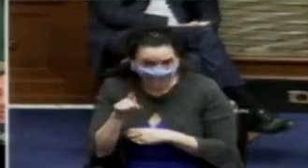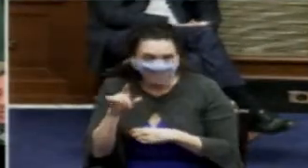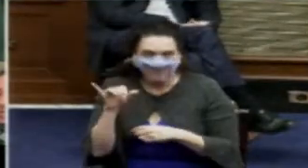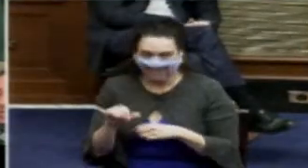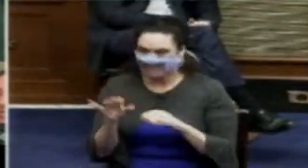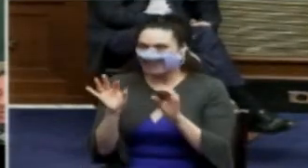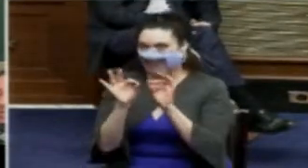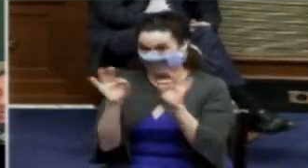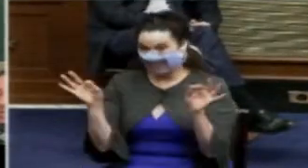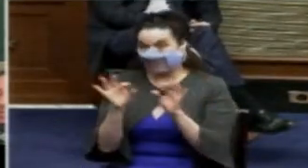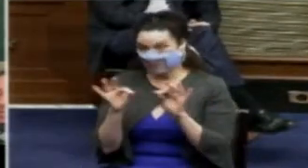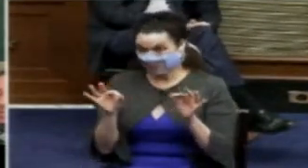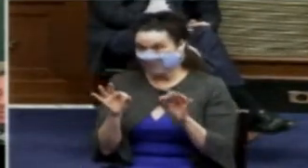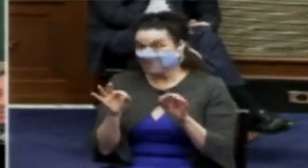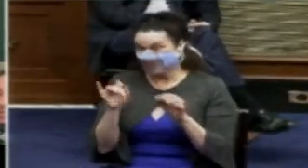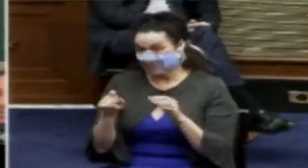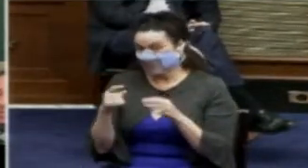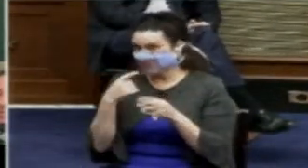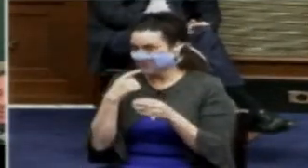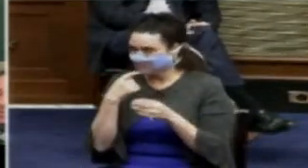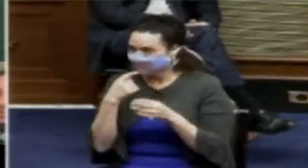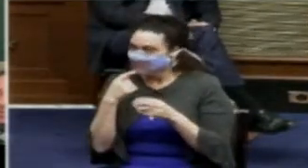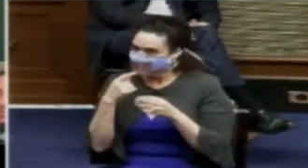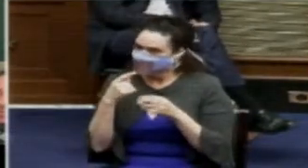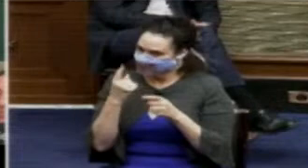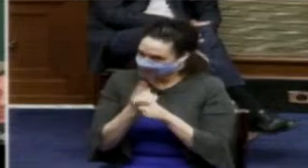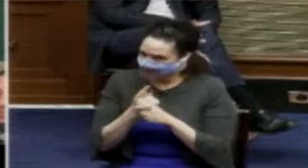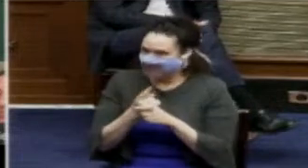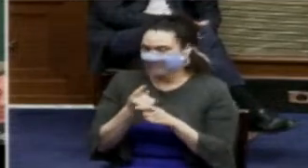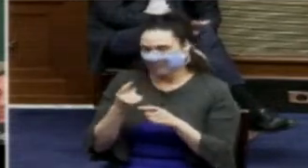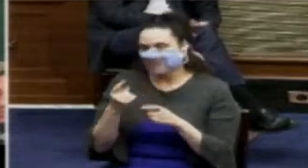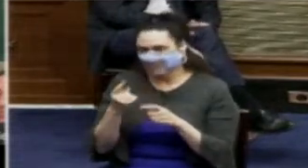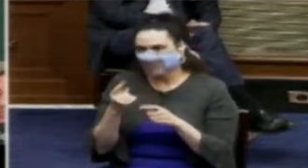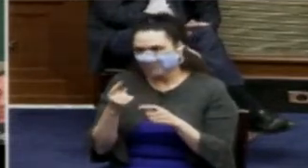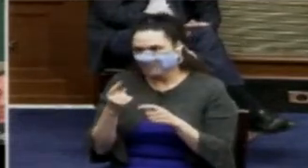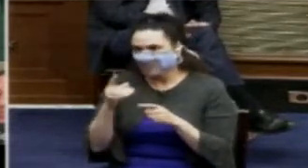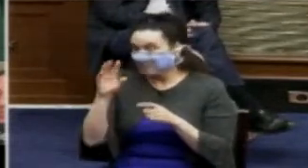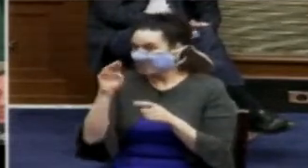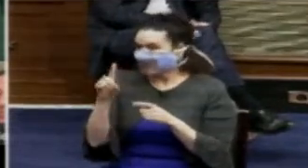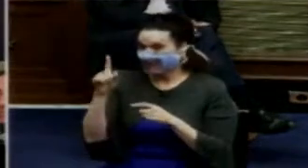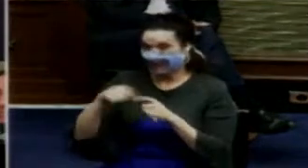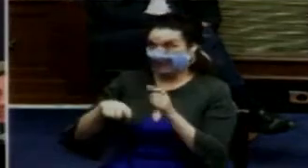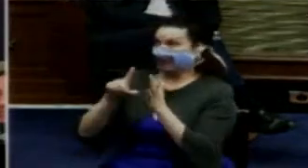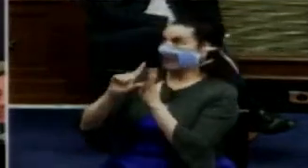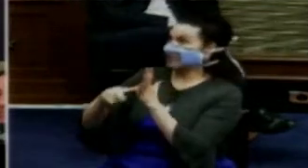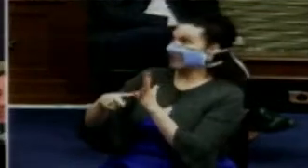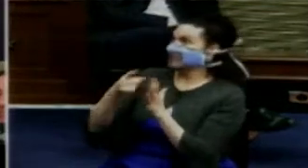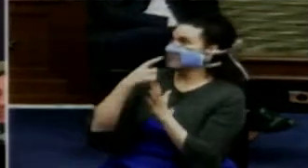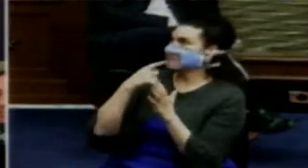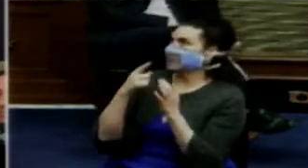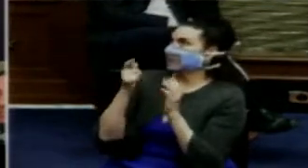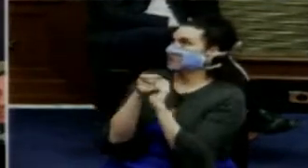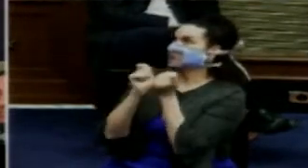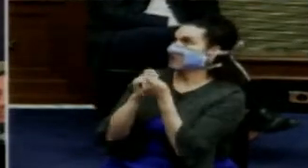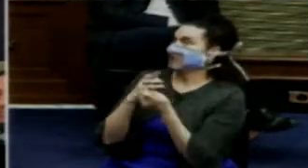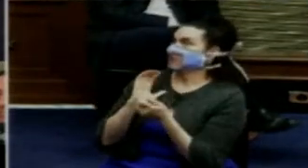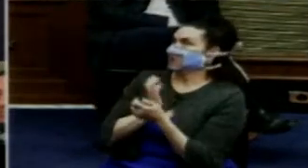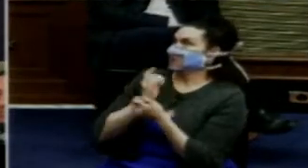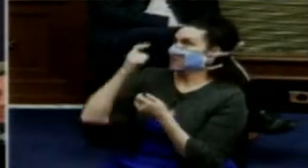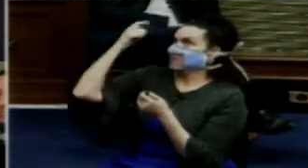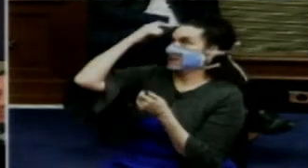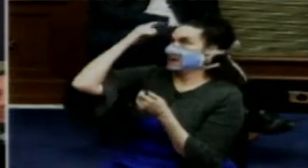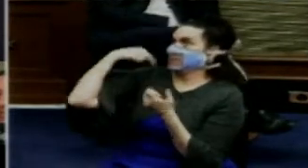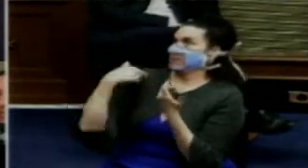in support of the argument that there was no reversionary interest. And I mean, it means what it says and it says what it